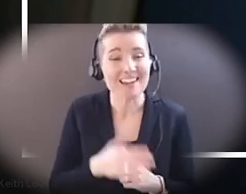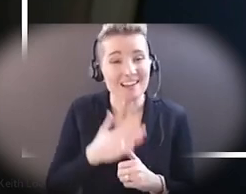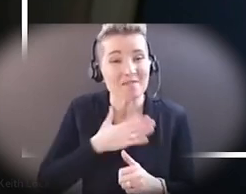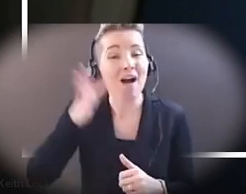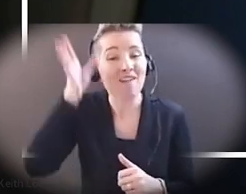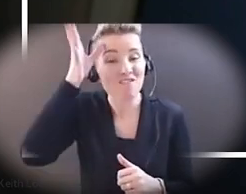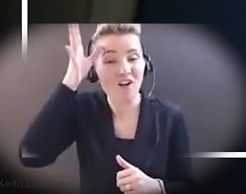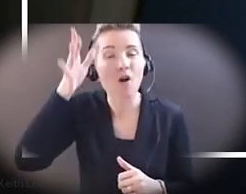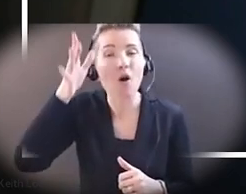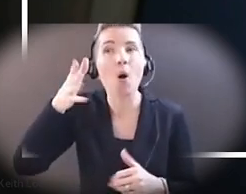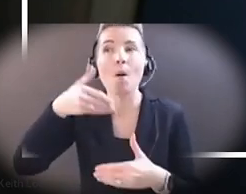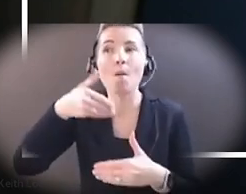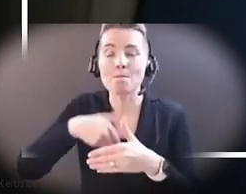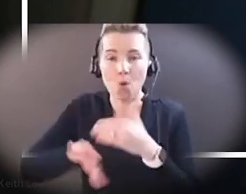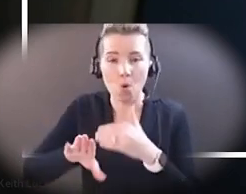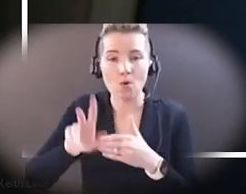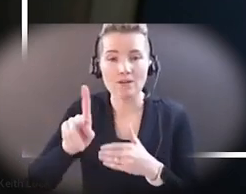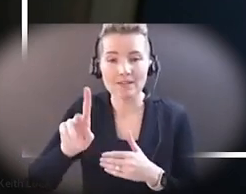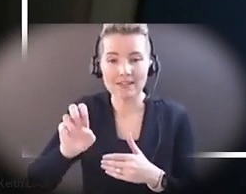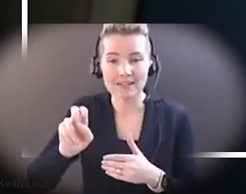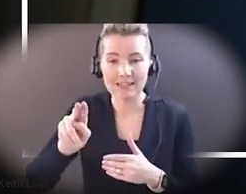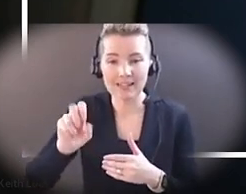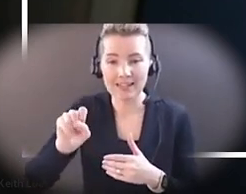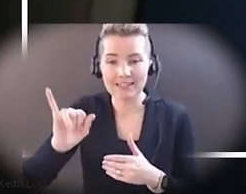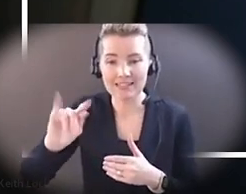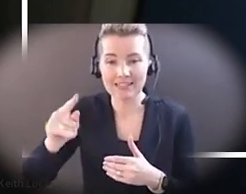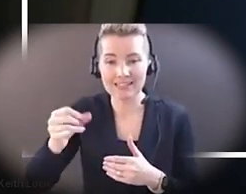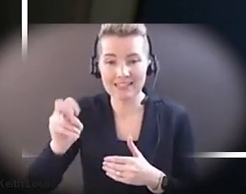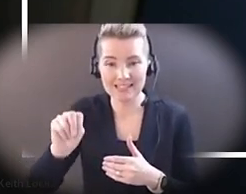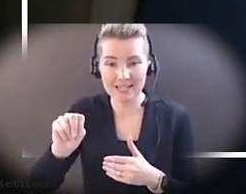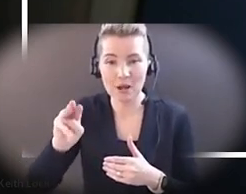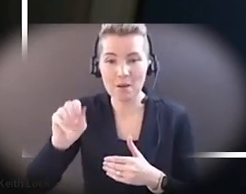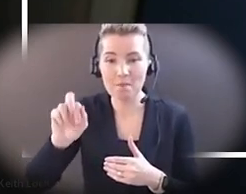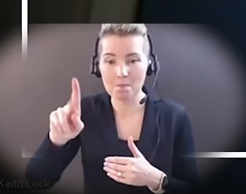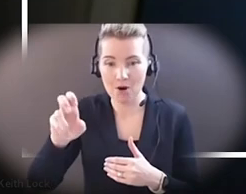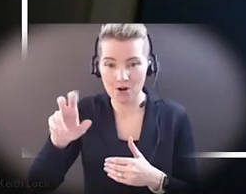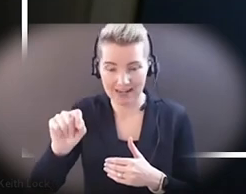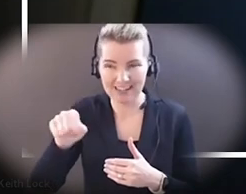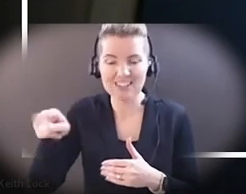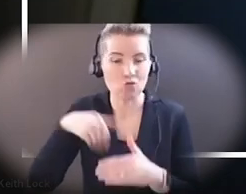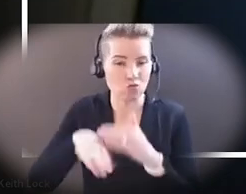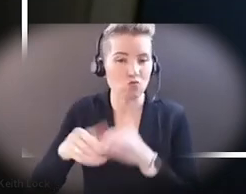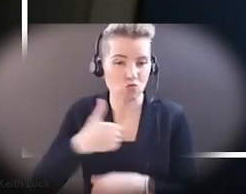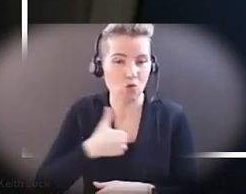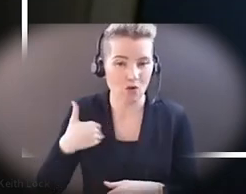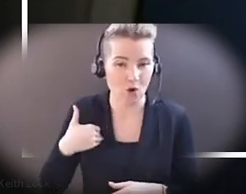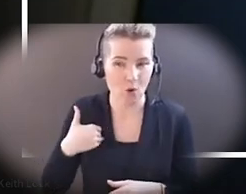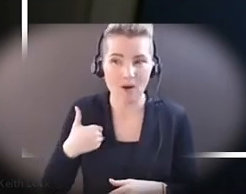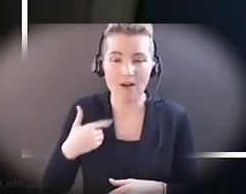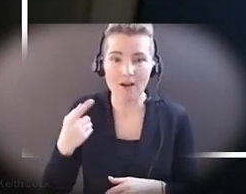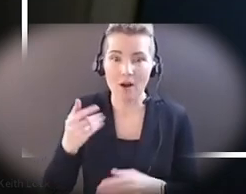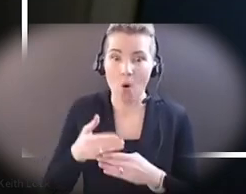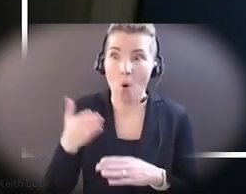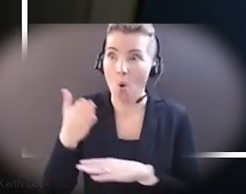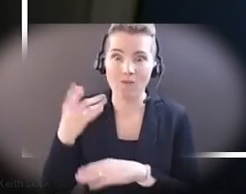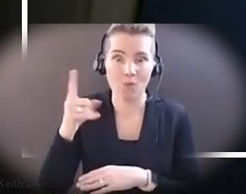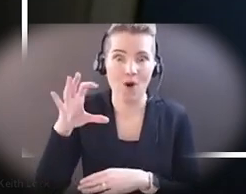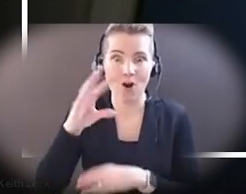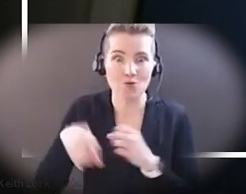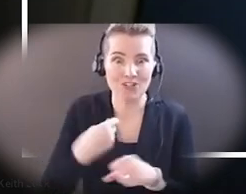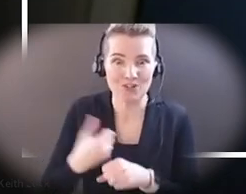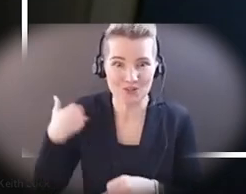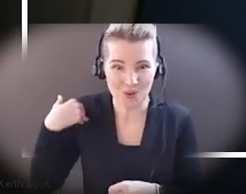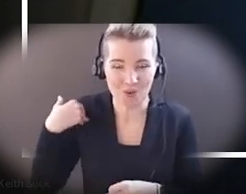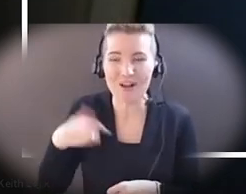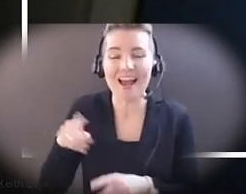was born in Kensington Market. So he was born in Toronto more than 100 years ago. And that was,